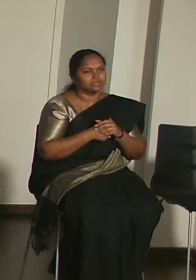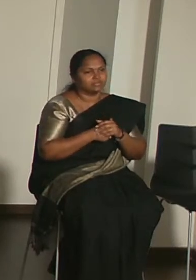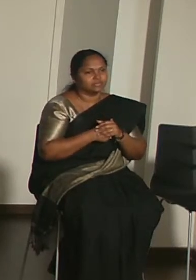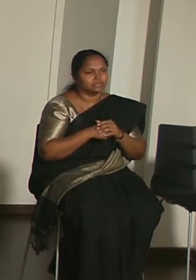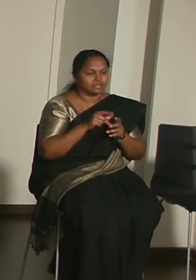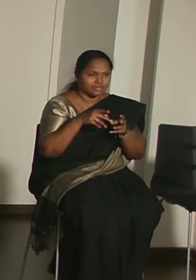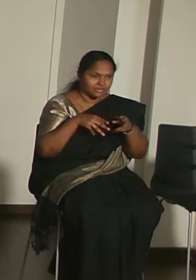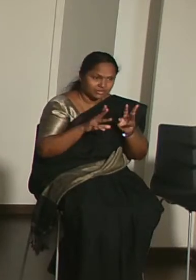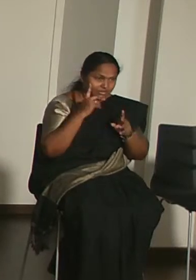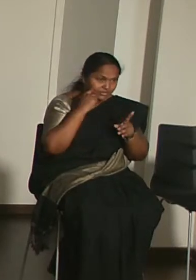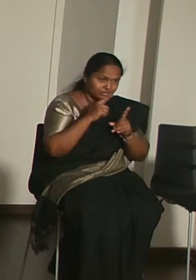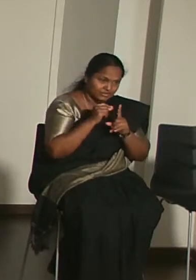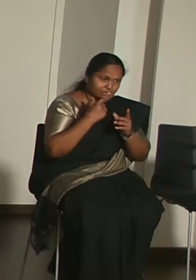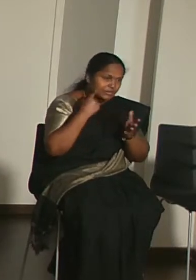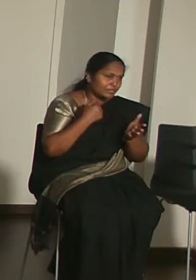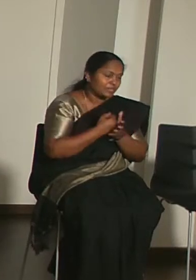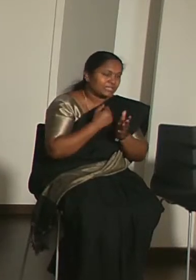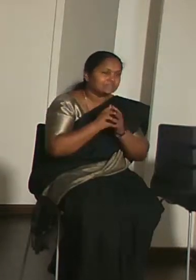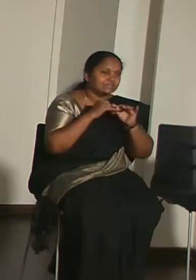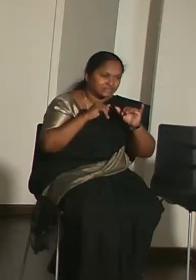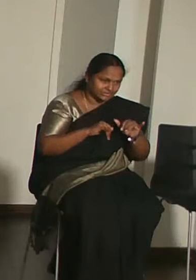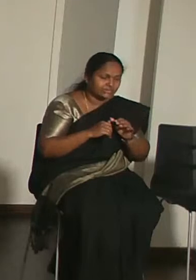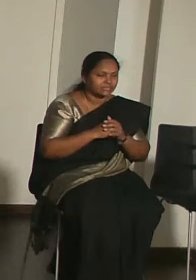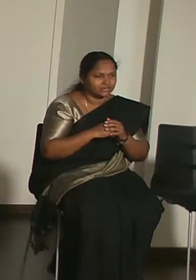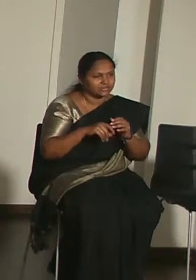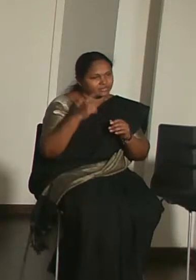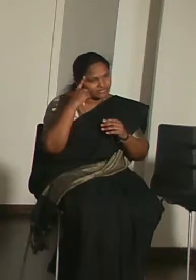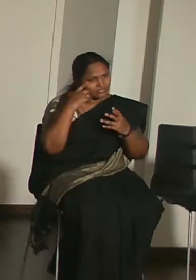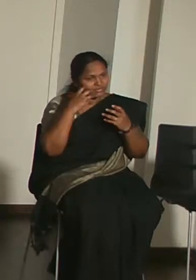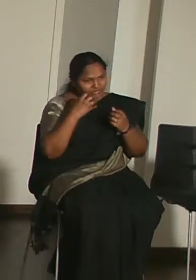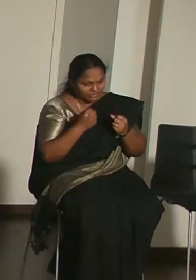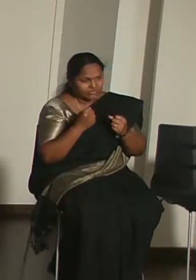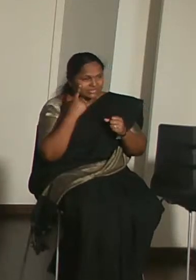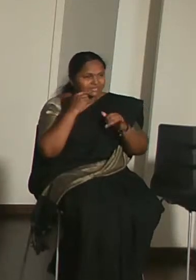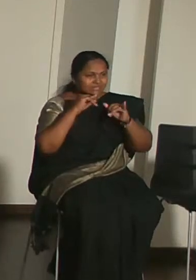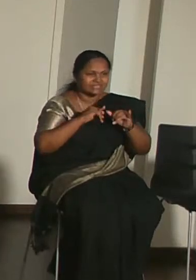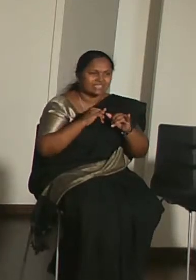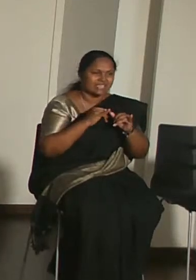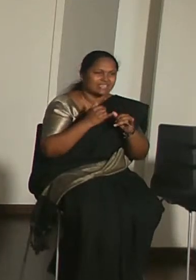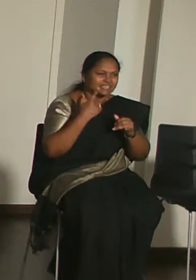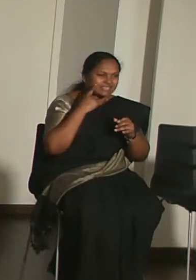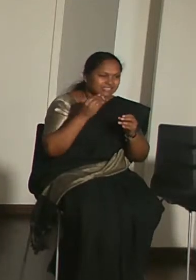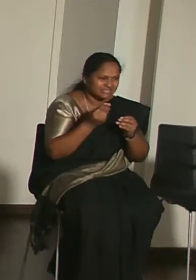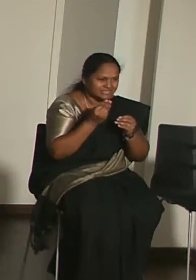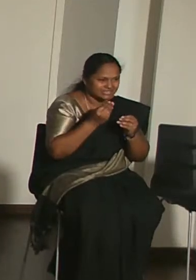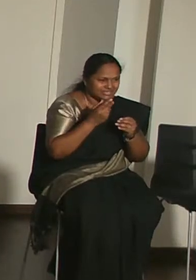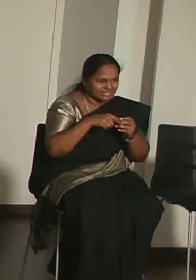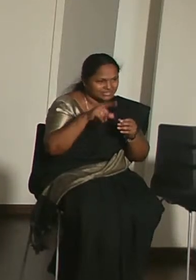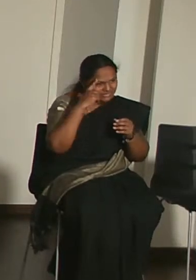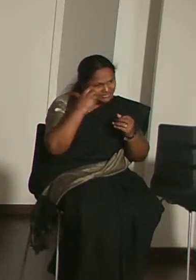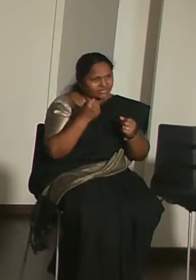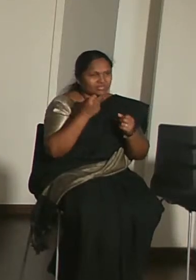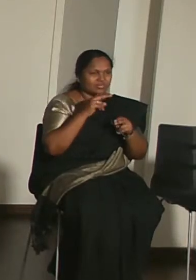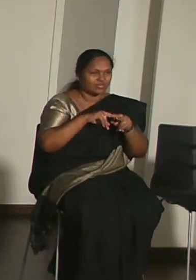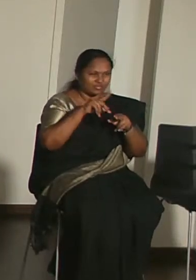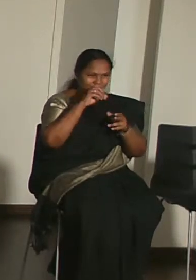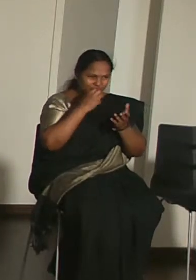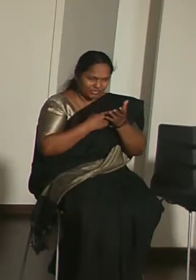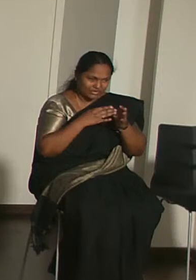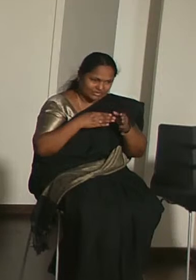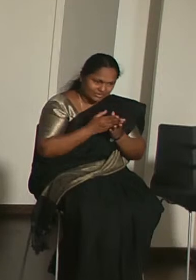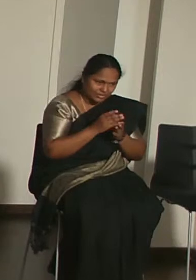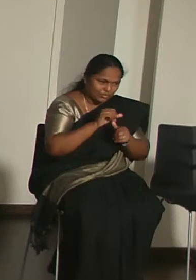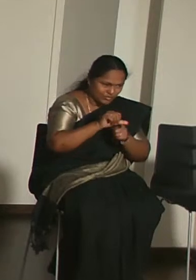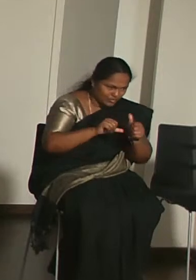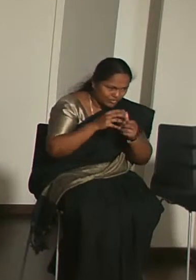the way in which basically staying, like the first panel, staying with something, like they stayed with the trouble, staying with the process,